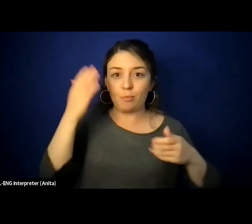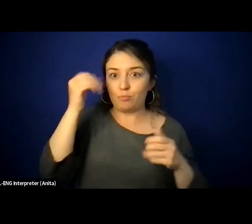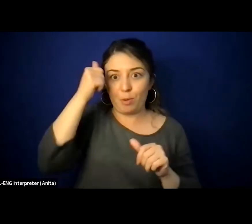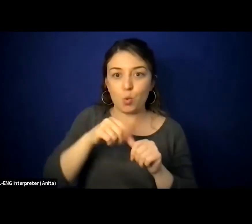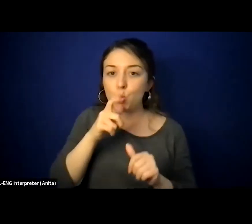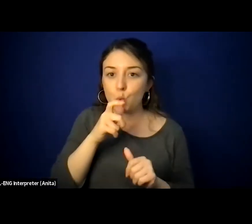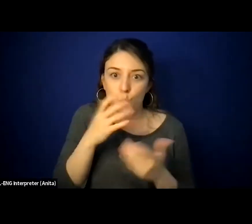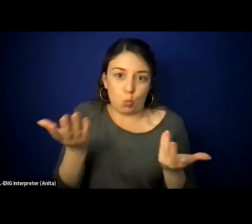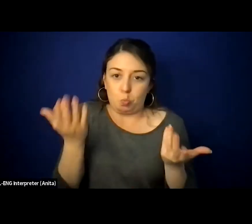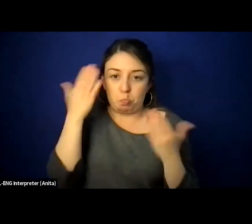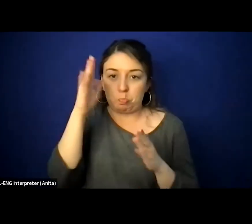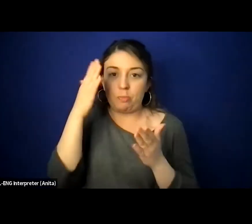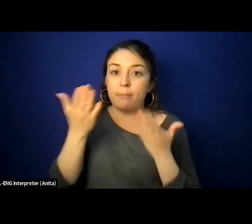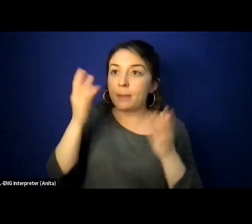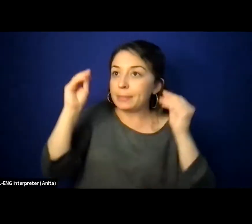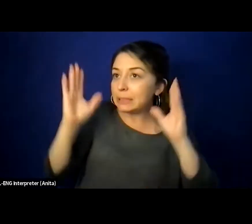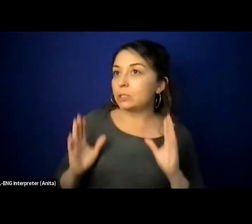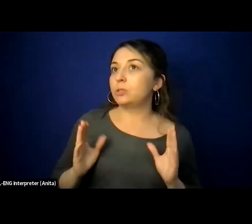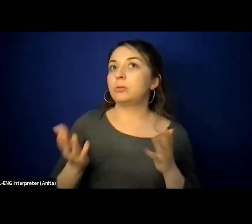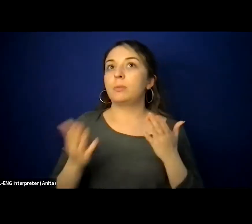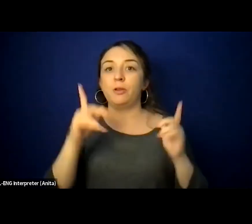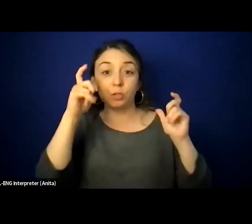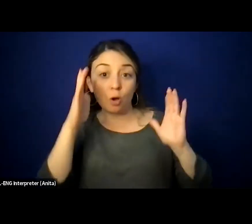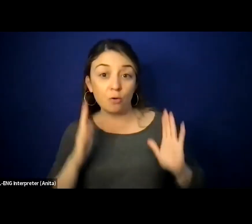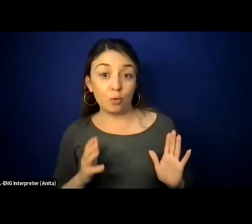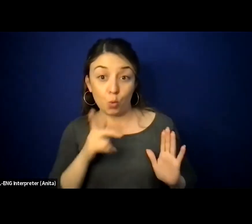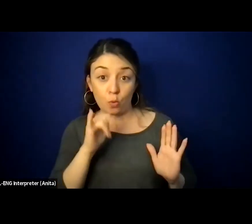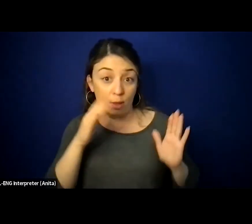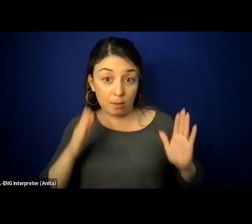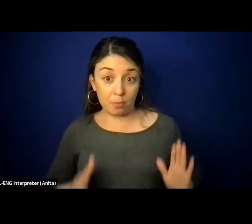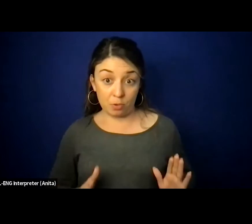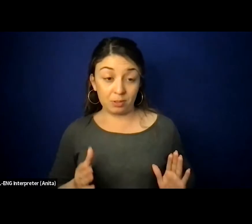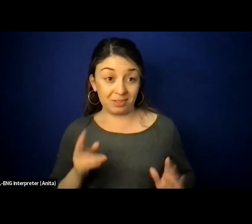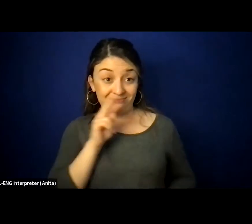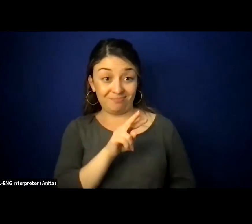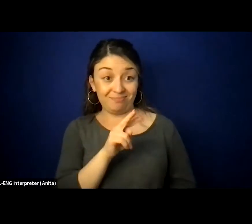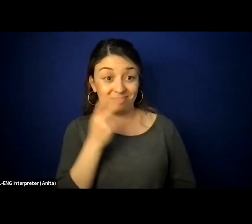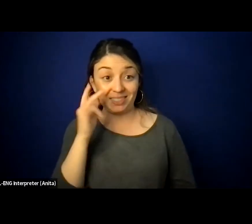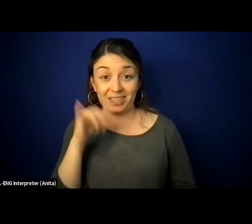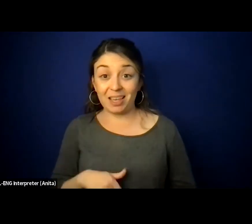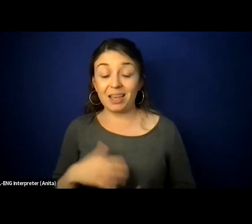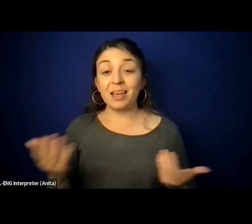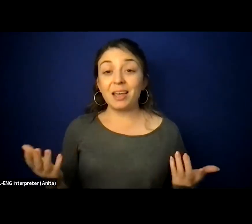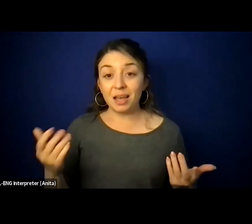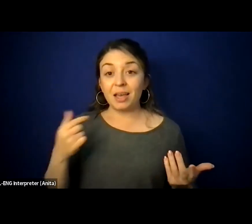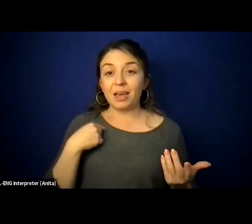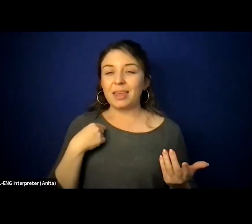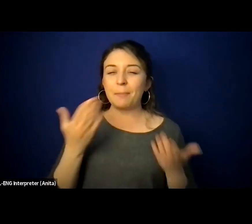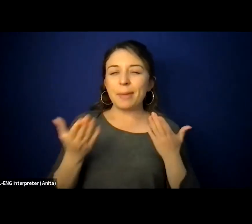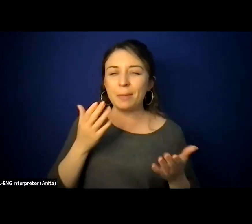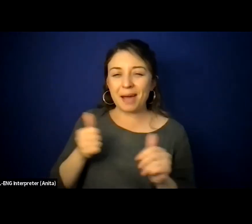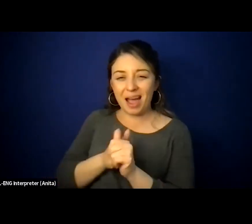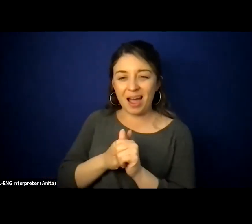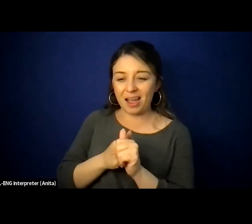it was my teacher, maybe it was the photographer, whoever it was, that person was driven by some kind of